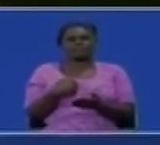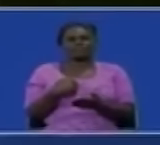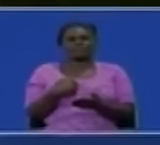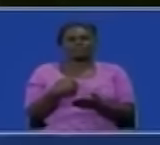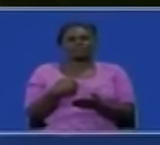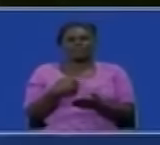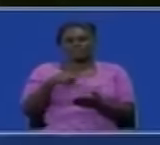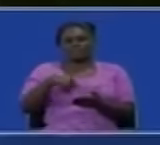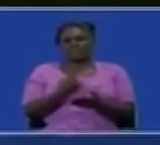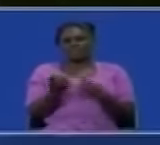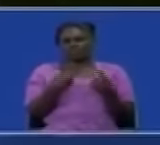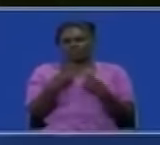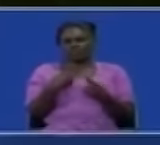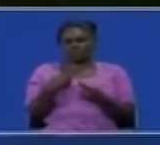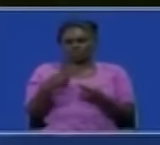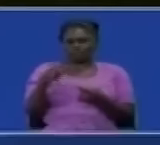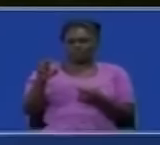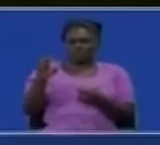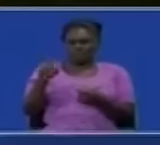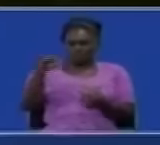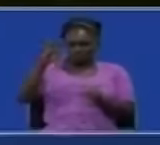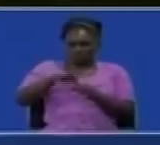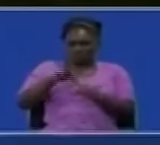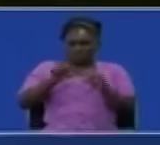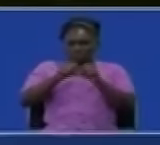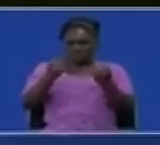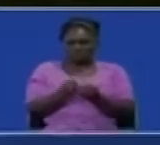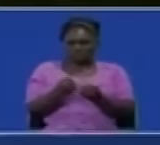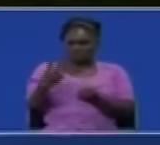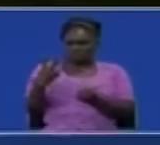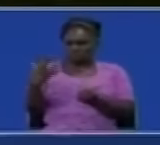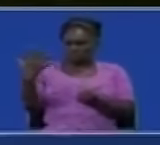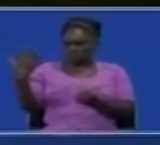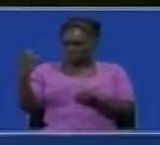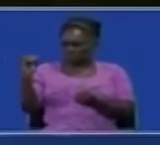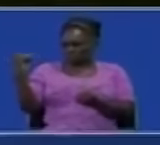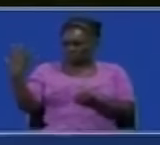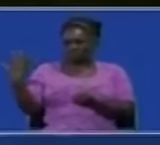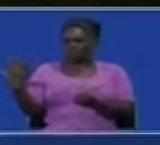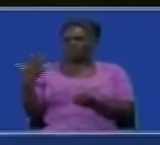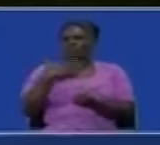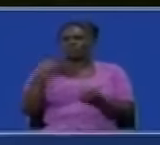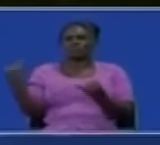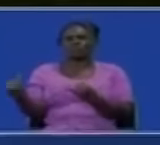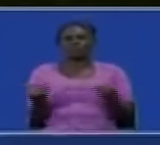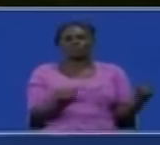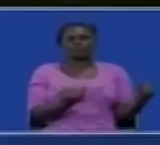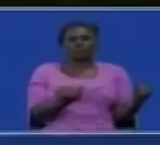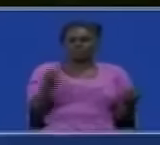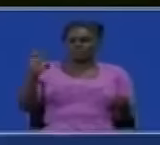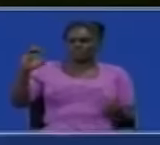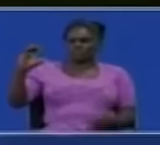We actually talked about the electronic voting system way back in 2005. We wanted to introduce it when we were at